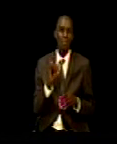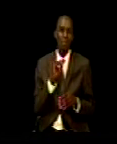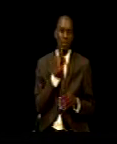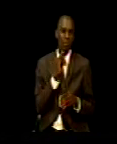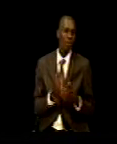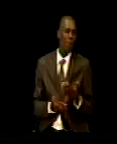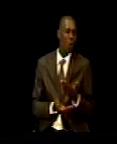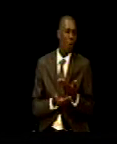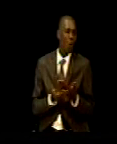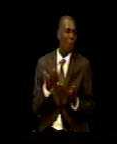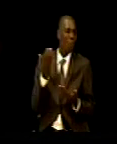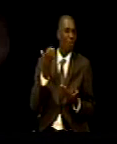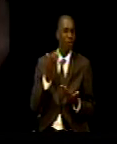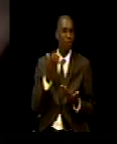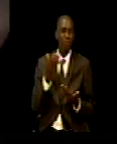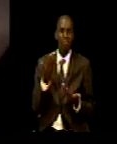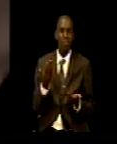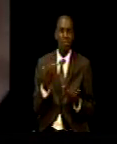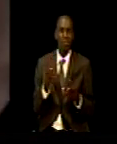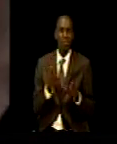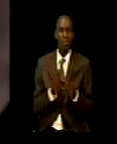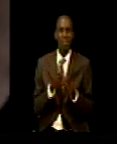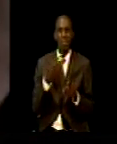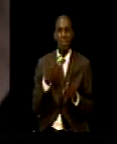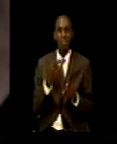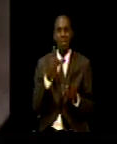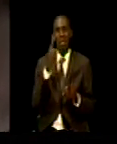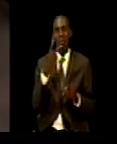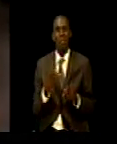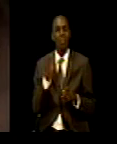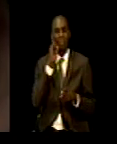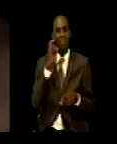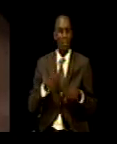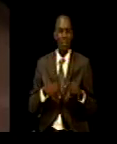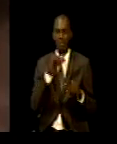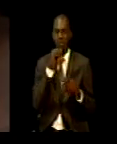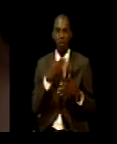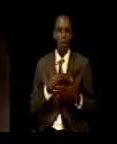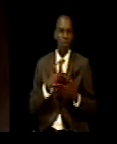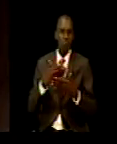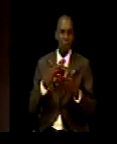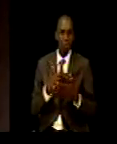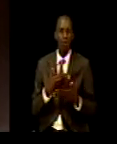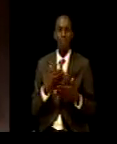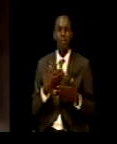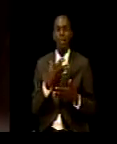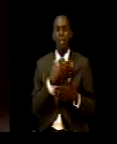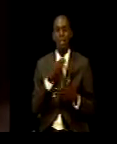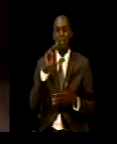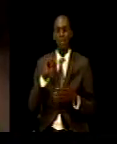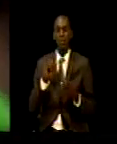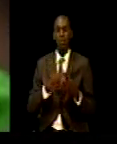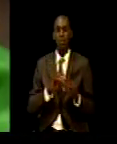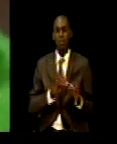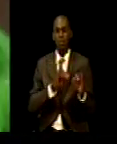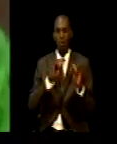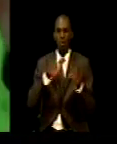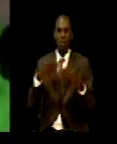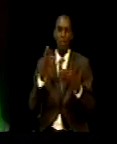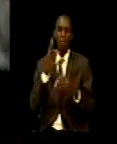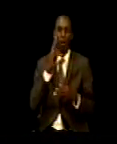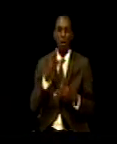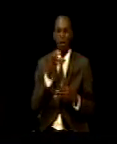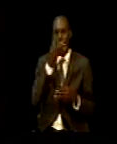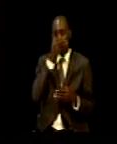high, and she couldn't breathe. The oxygen saturation was low. We had to start her on oxygen. And because she was